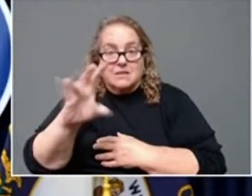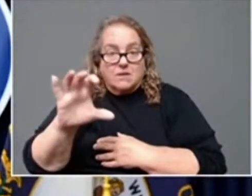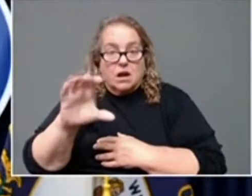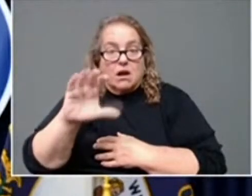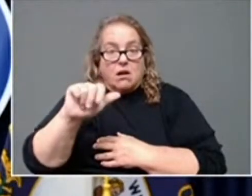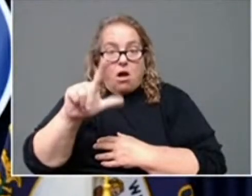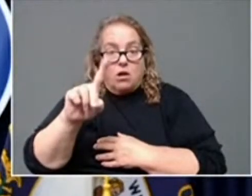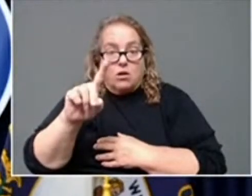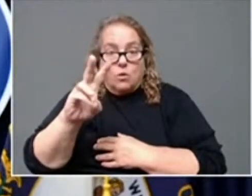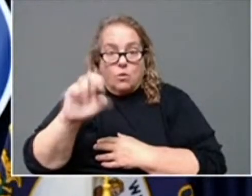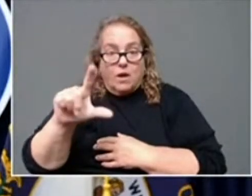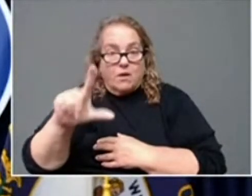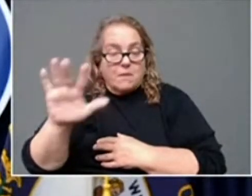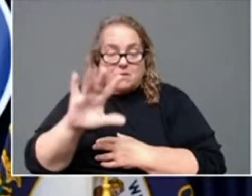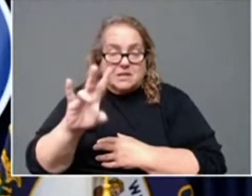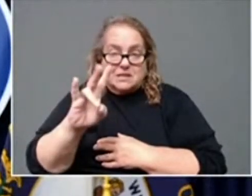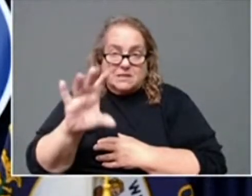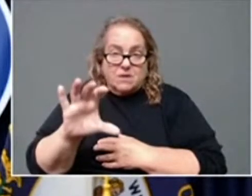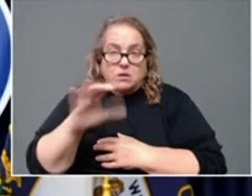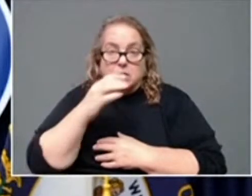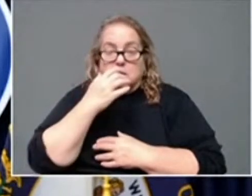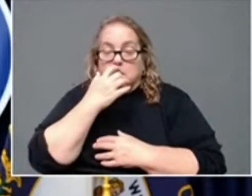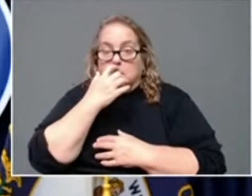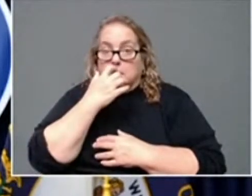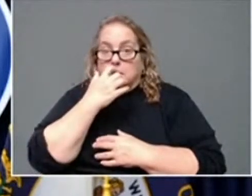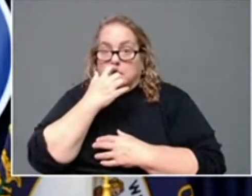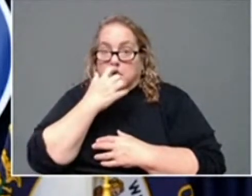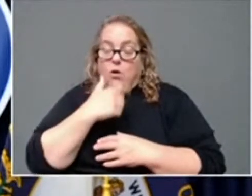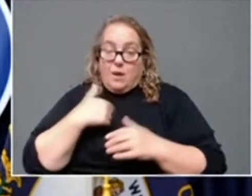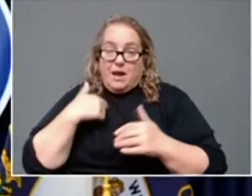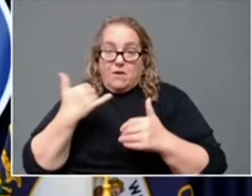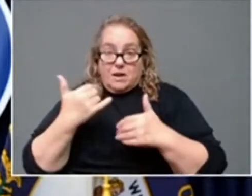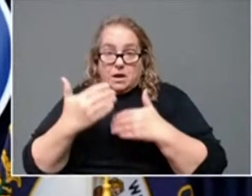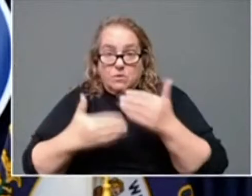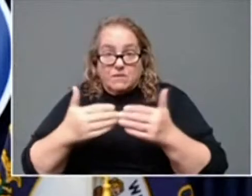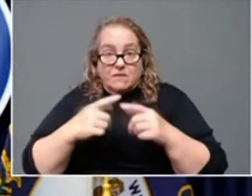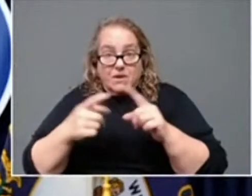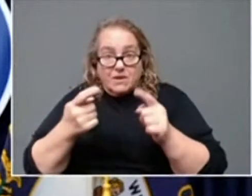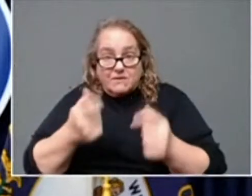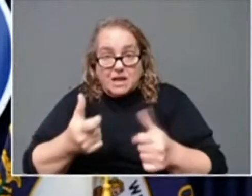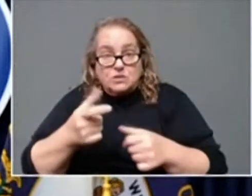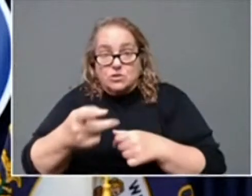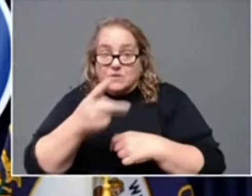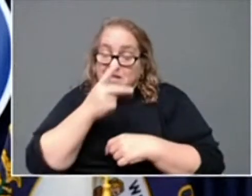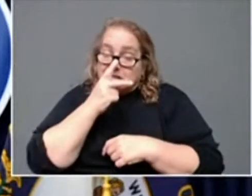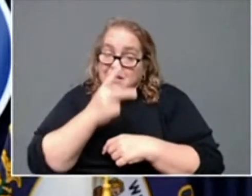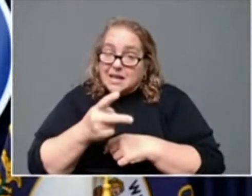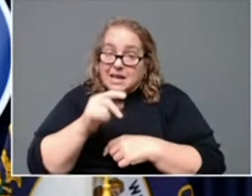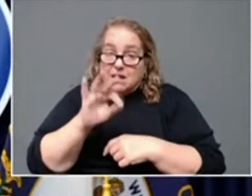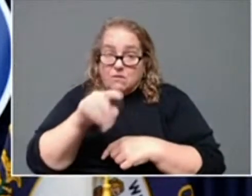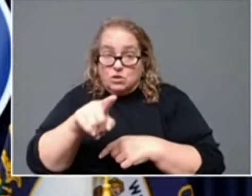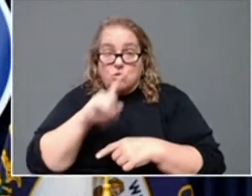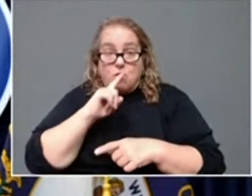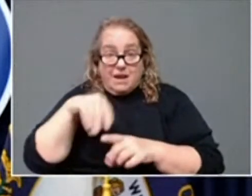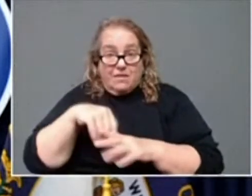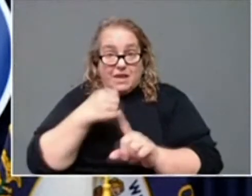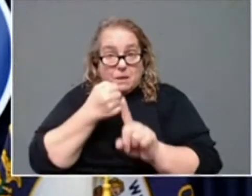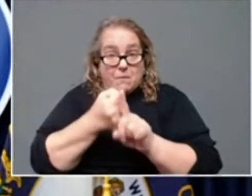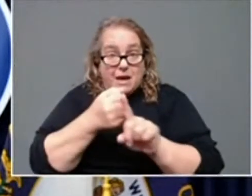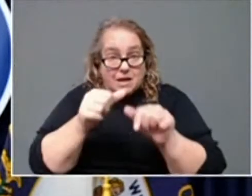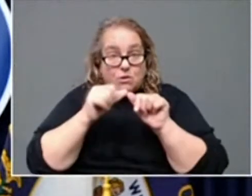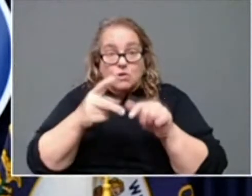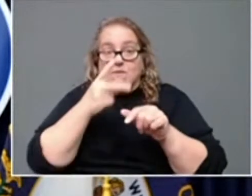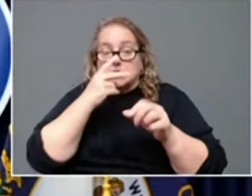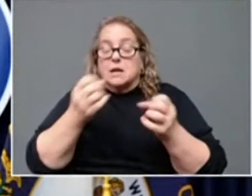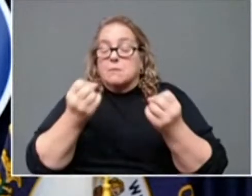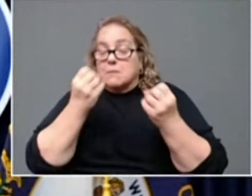the same, 700. So we're moving forward very quickly. You've obviously seen, if you're in the impact area, you've seen many